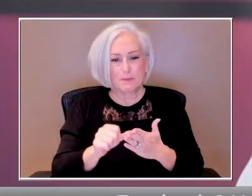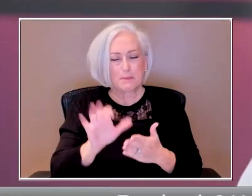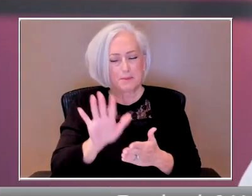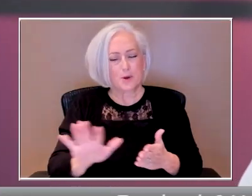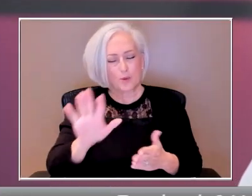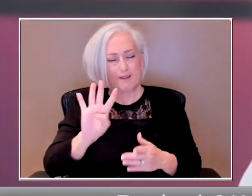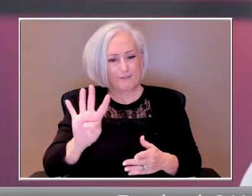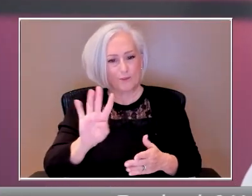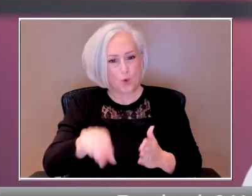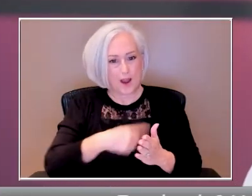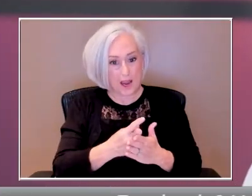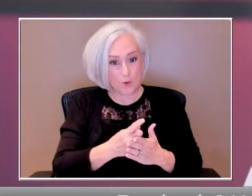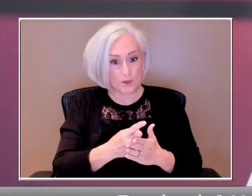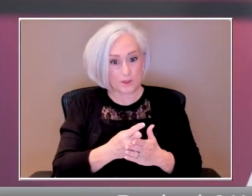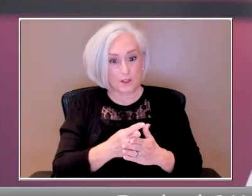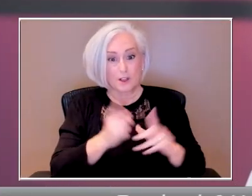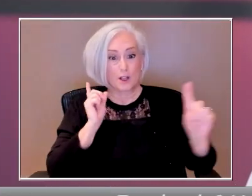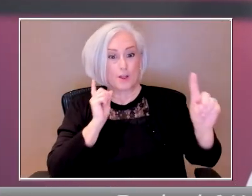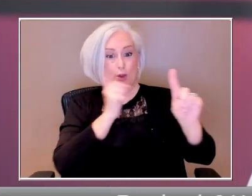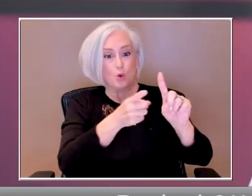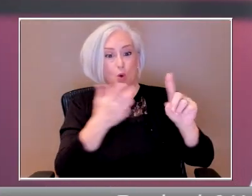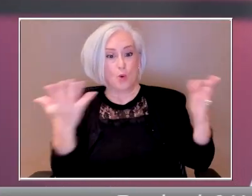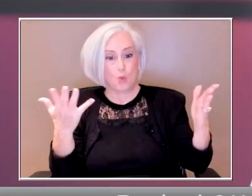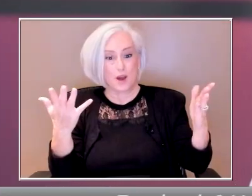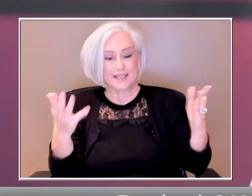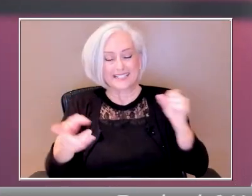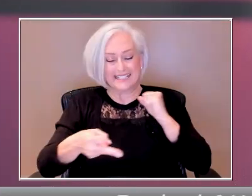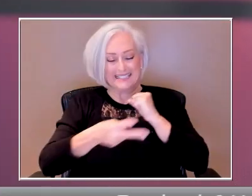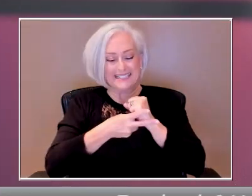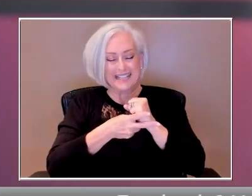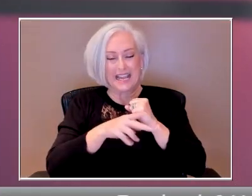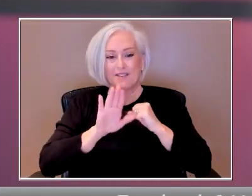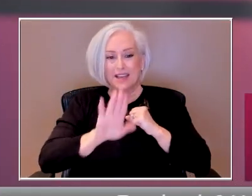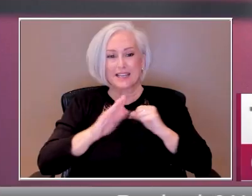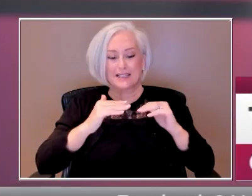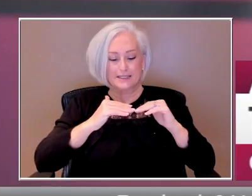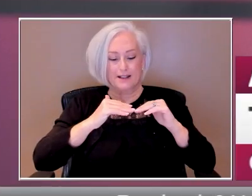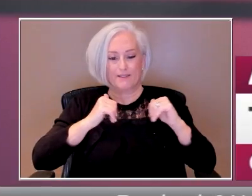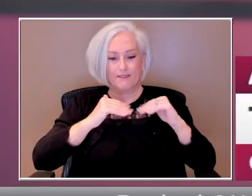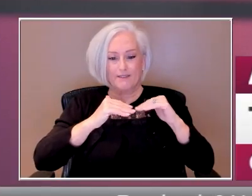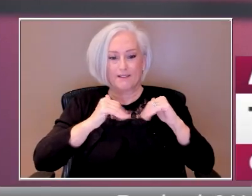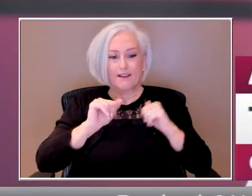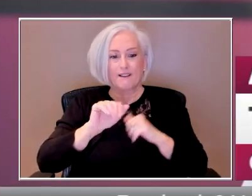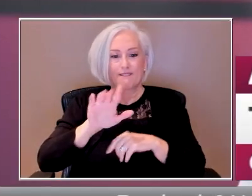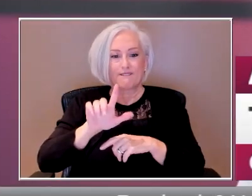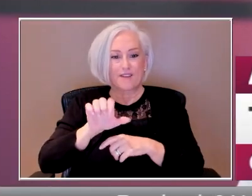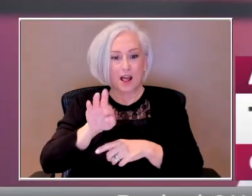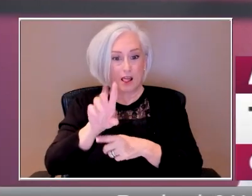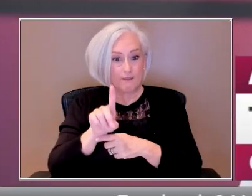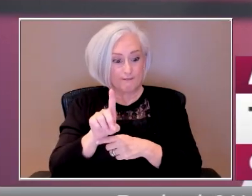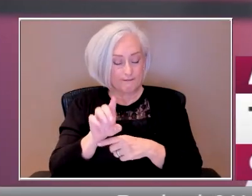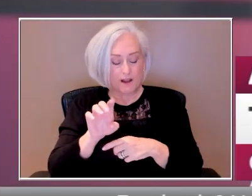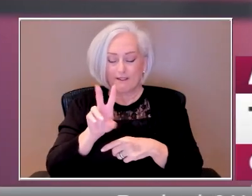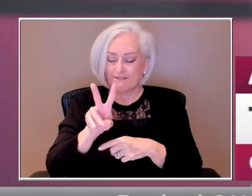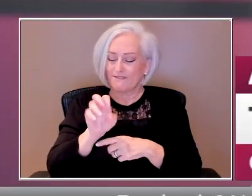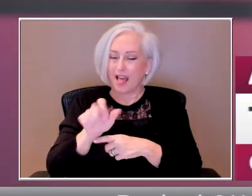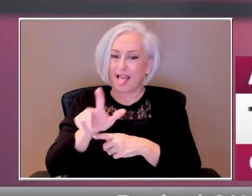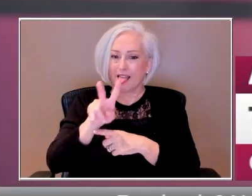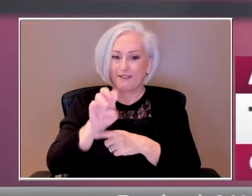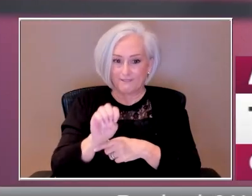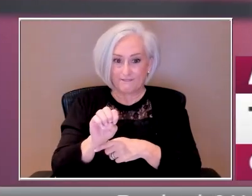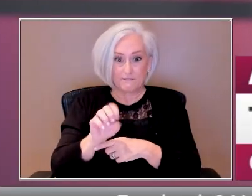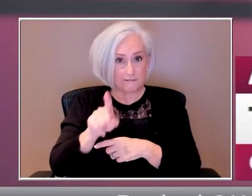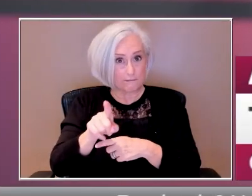to save his valve, and that should be the plan in all patients his age with a competent aortic valve.